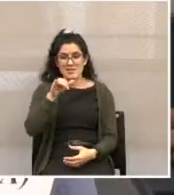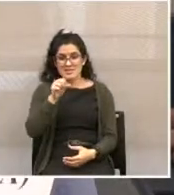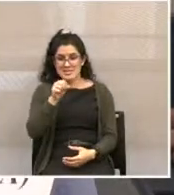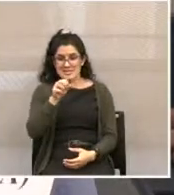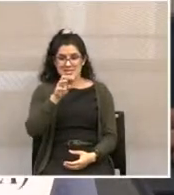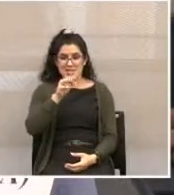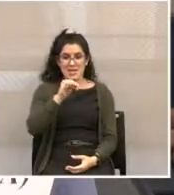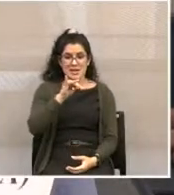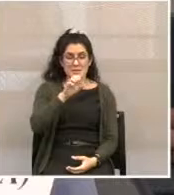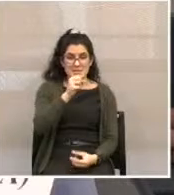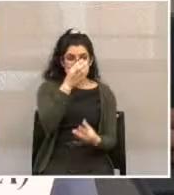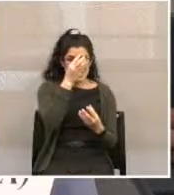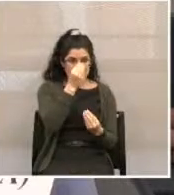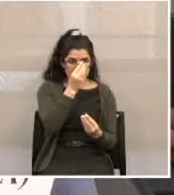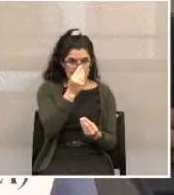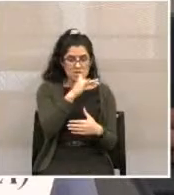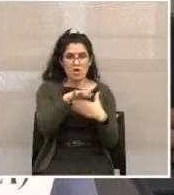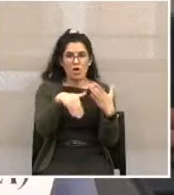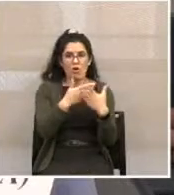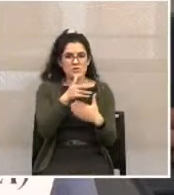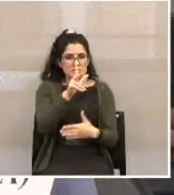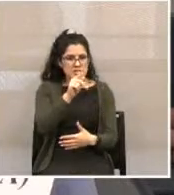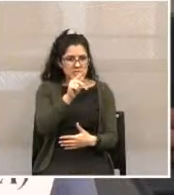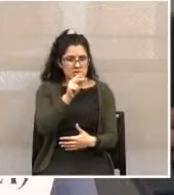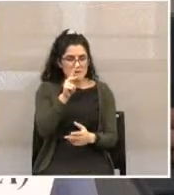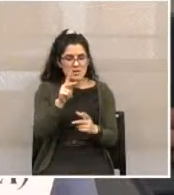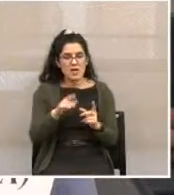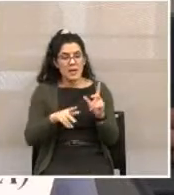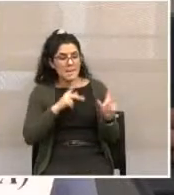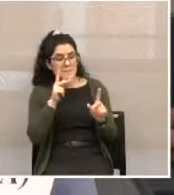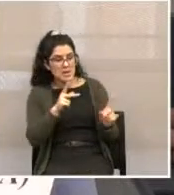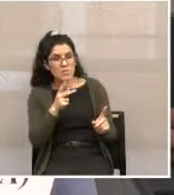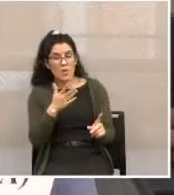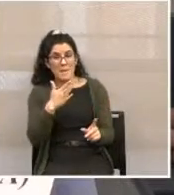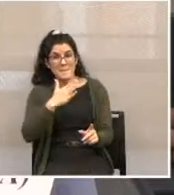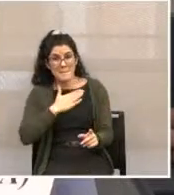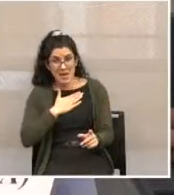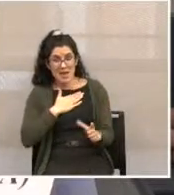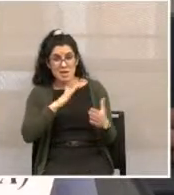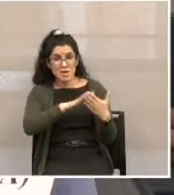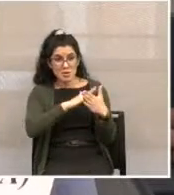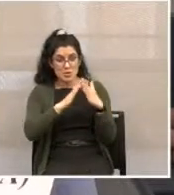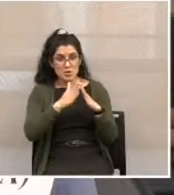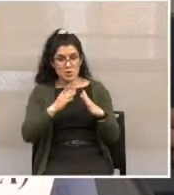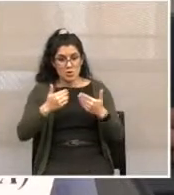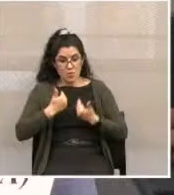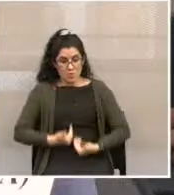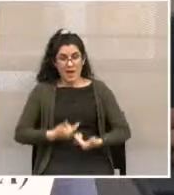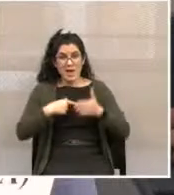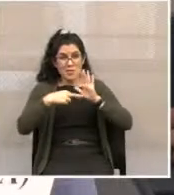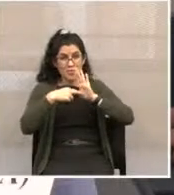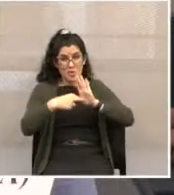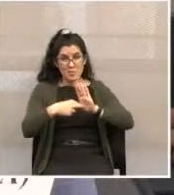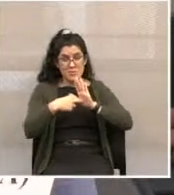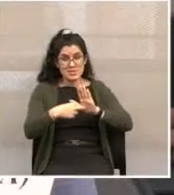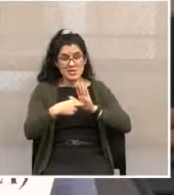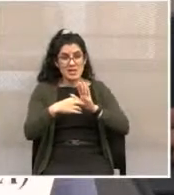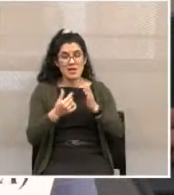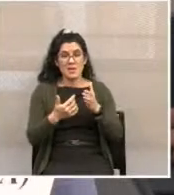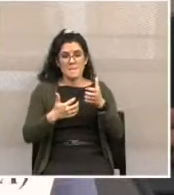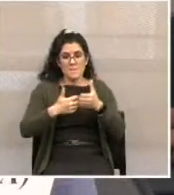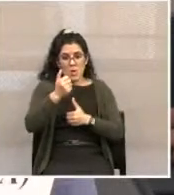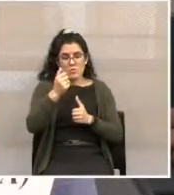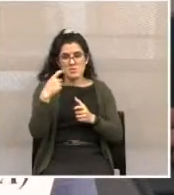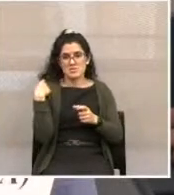disinformation on these channels, and then have people in my community, where I represent a majority